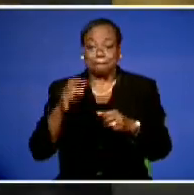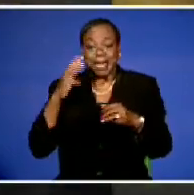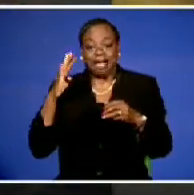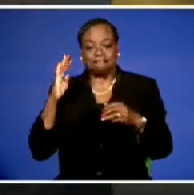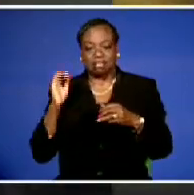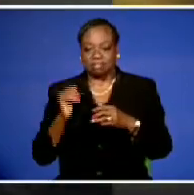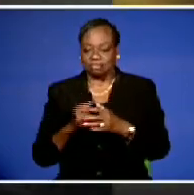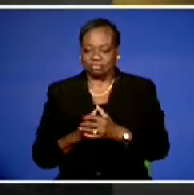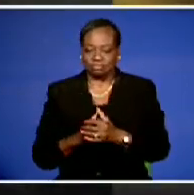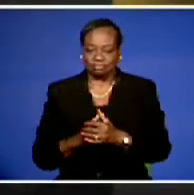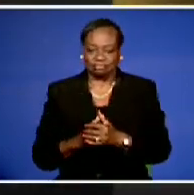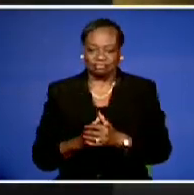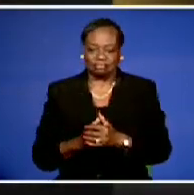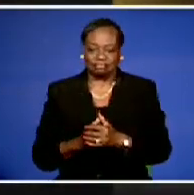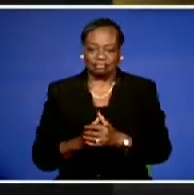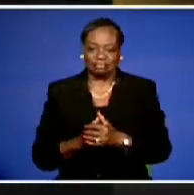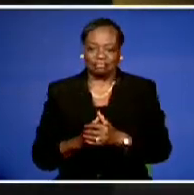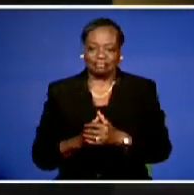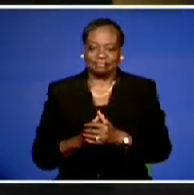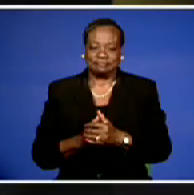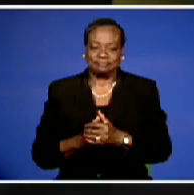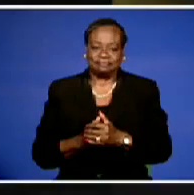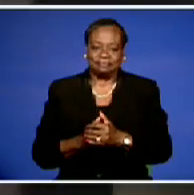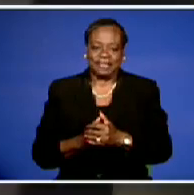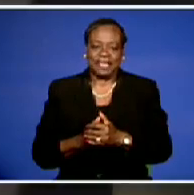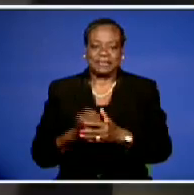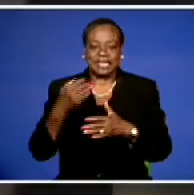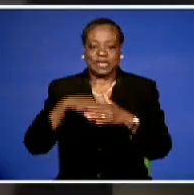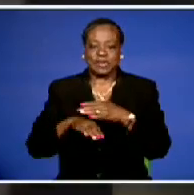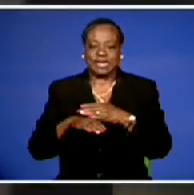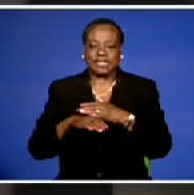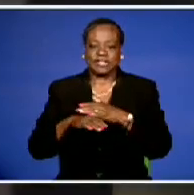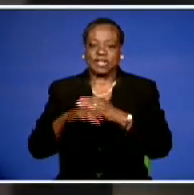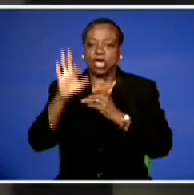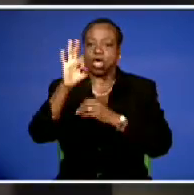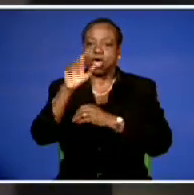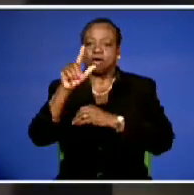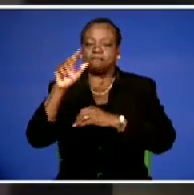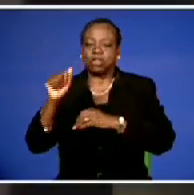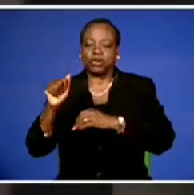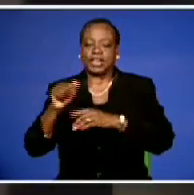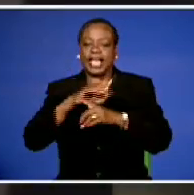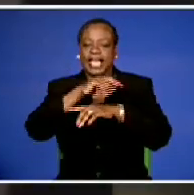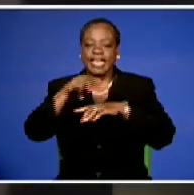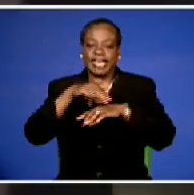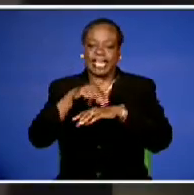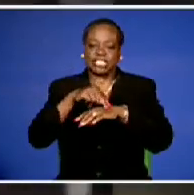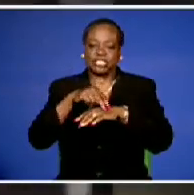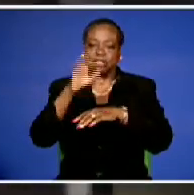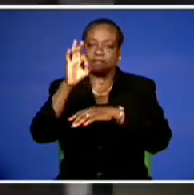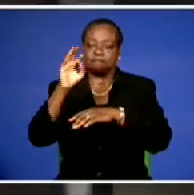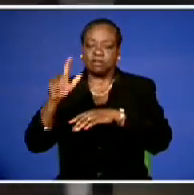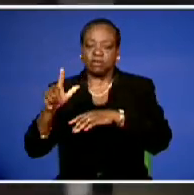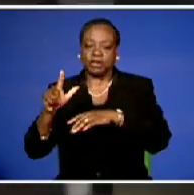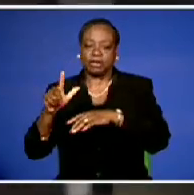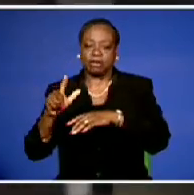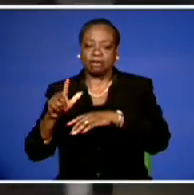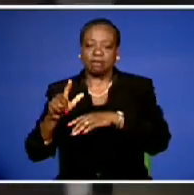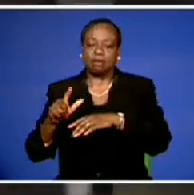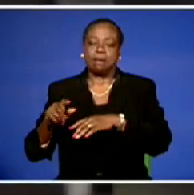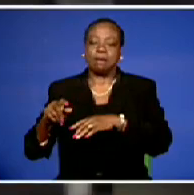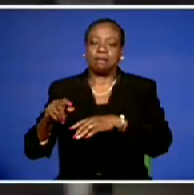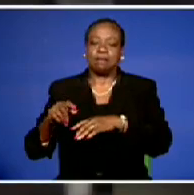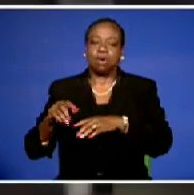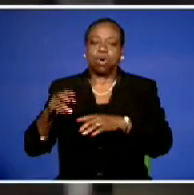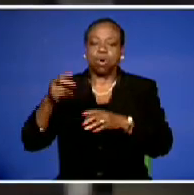other accomplishments included induction into the Florida Boxing Hall of Fame, the Bahamas National Sports Hall of Fame, and the Pan